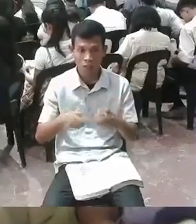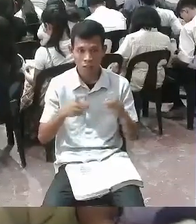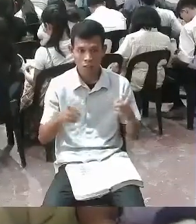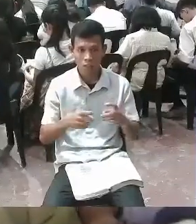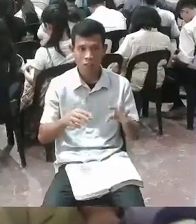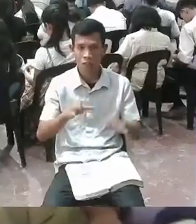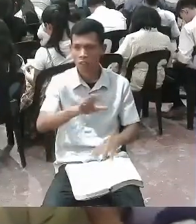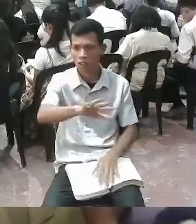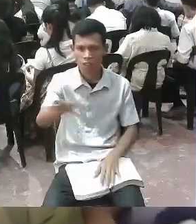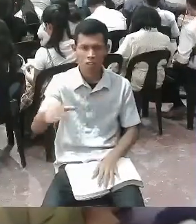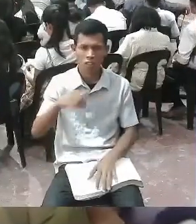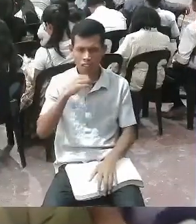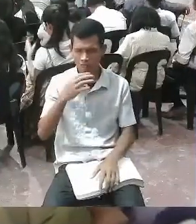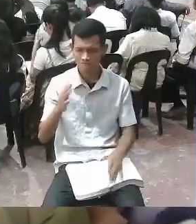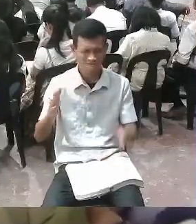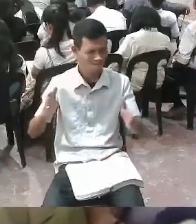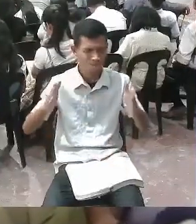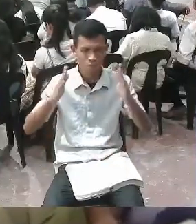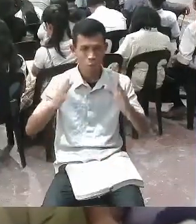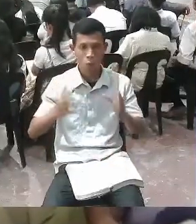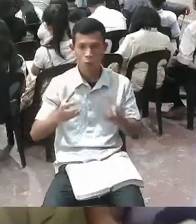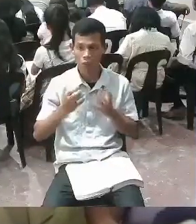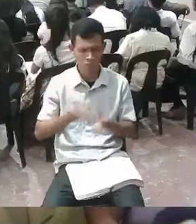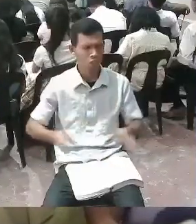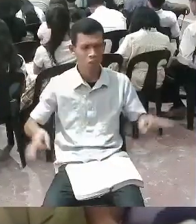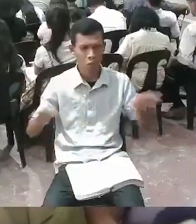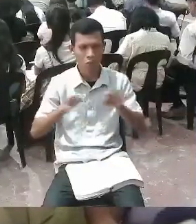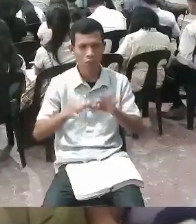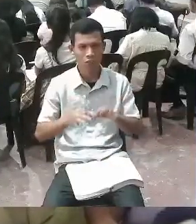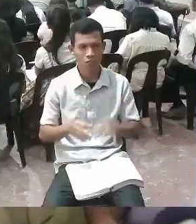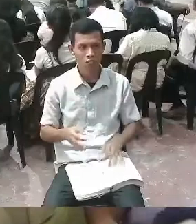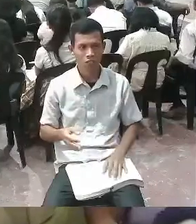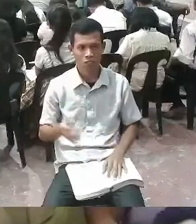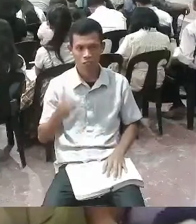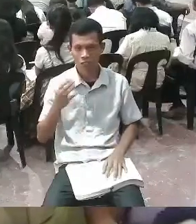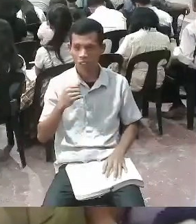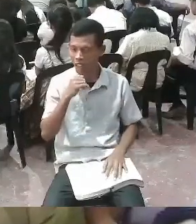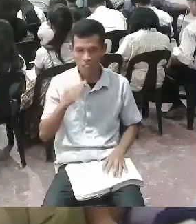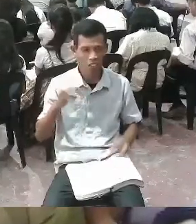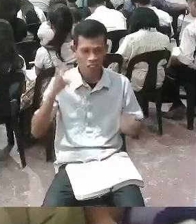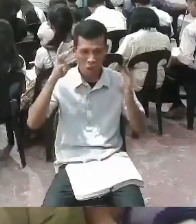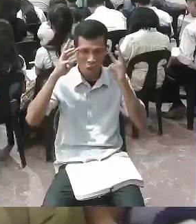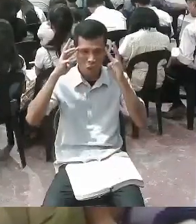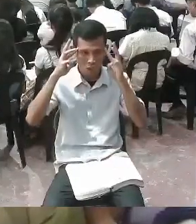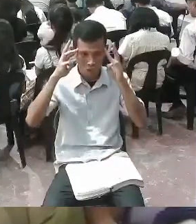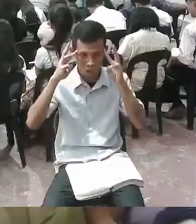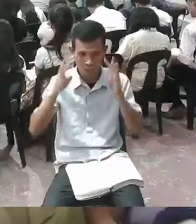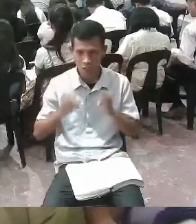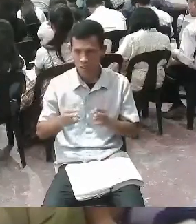I didn't want to wear this coat through the service because it's too hot.